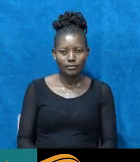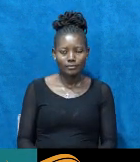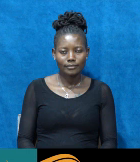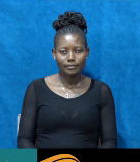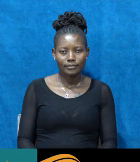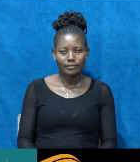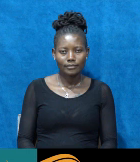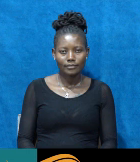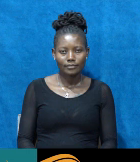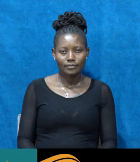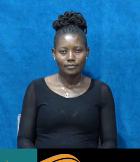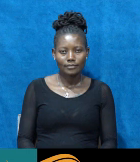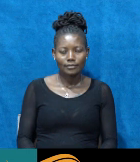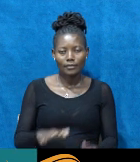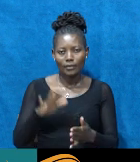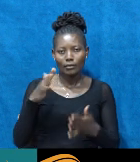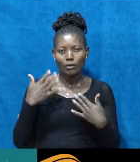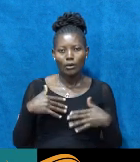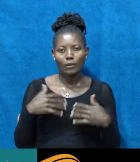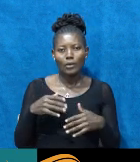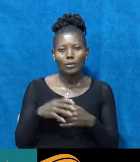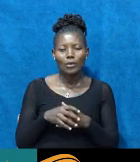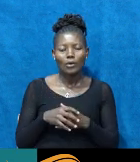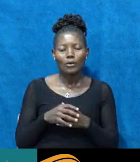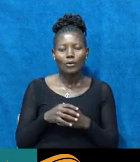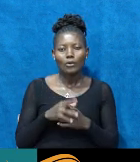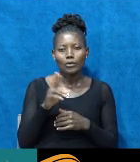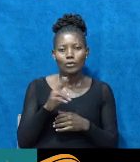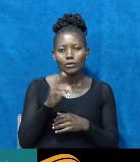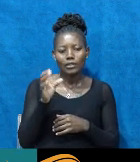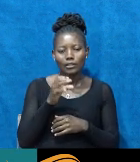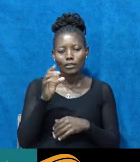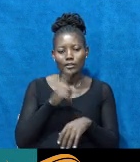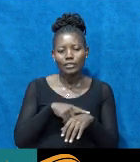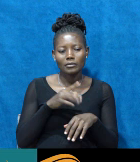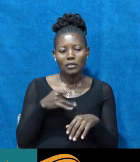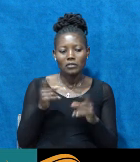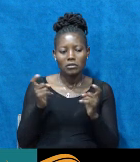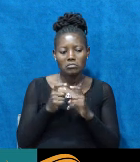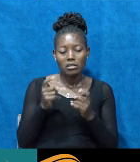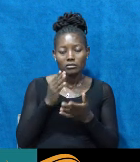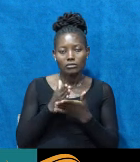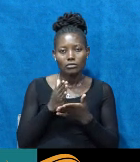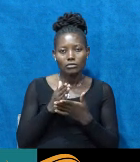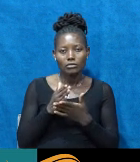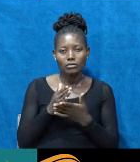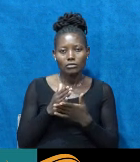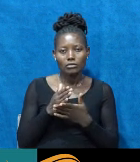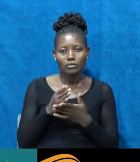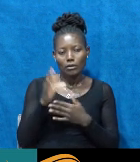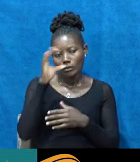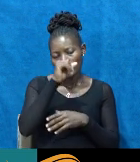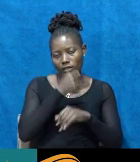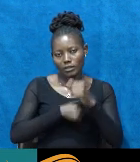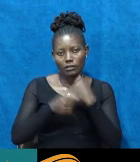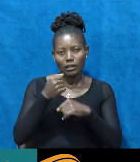Most people relapse to alcohol when they are in pain. Yes, that's true. Because lack of activity or commitments,